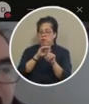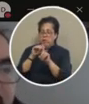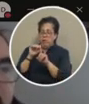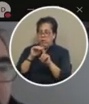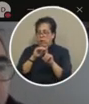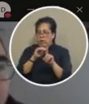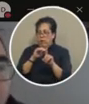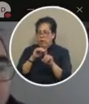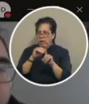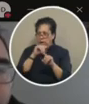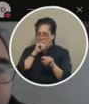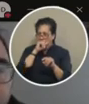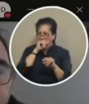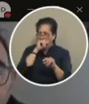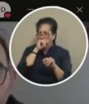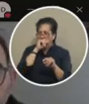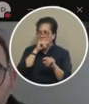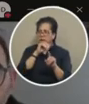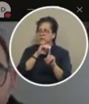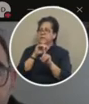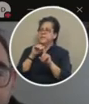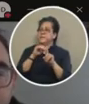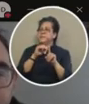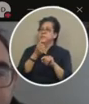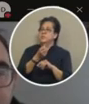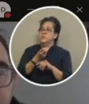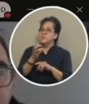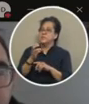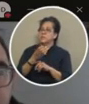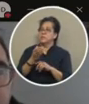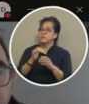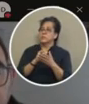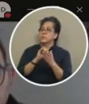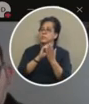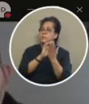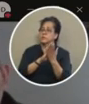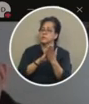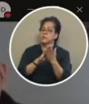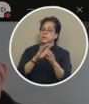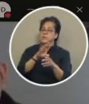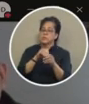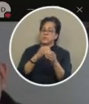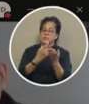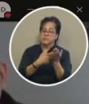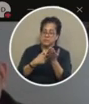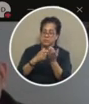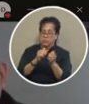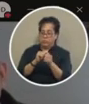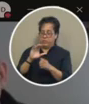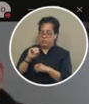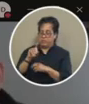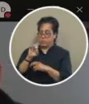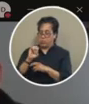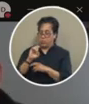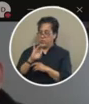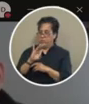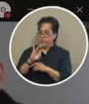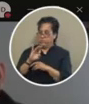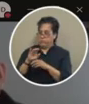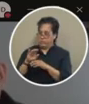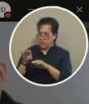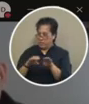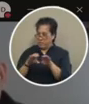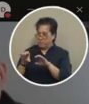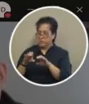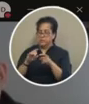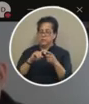colleagues that there have been a number of items that have been placed, including discussion with our code of conduct, as